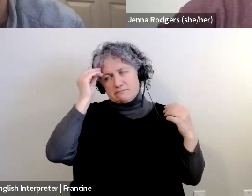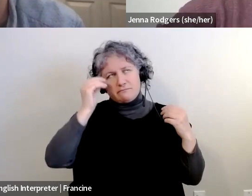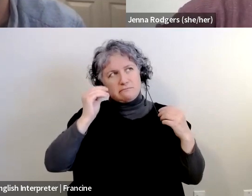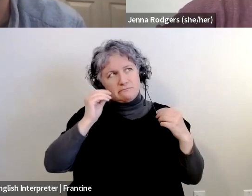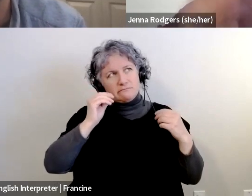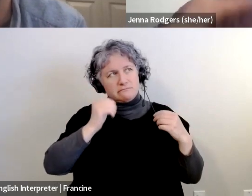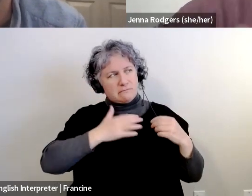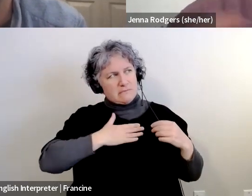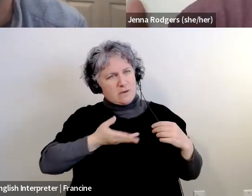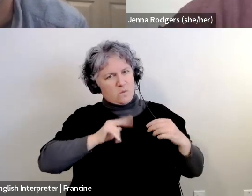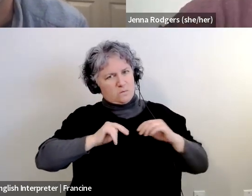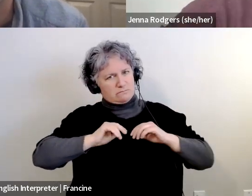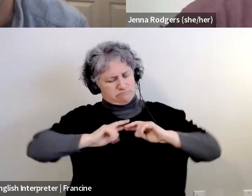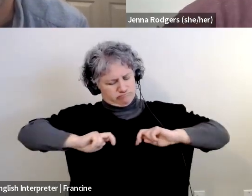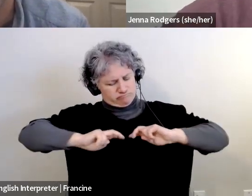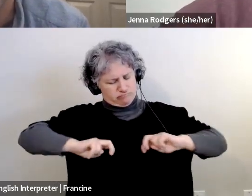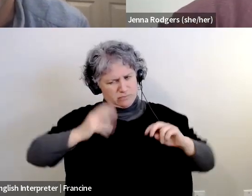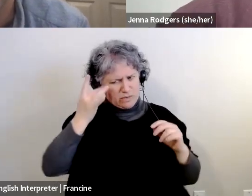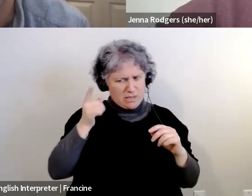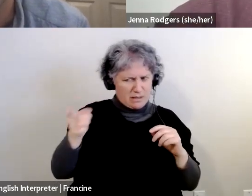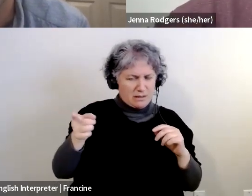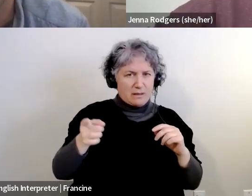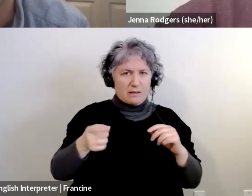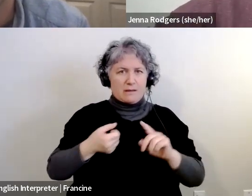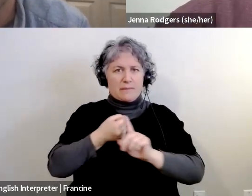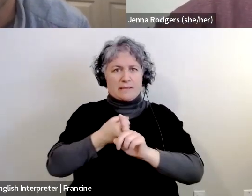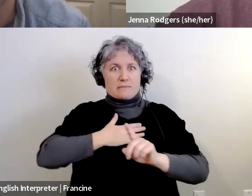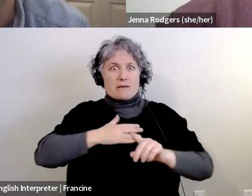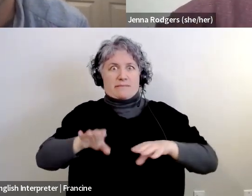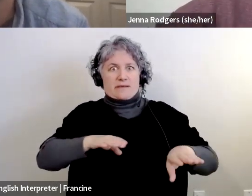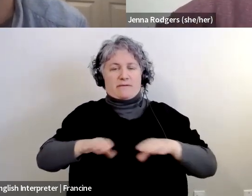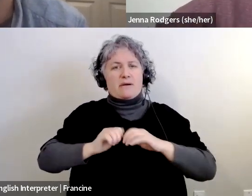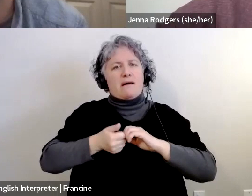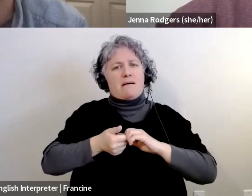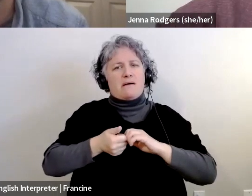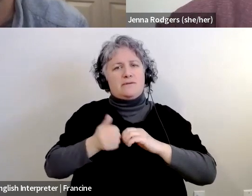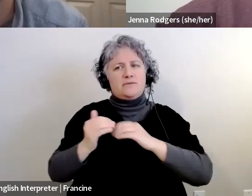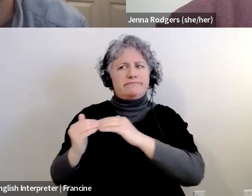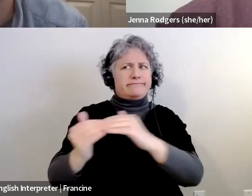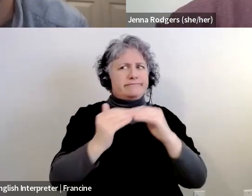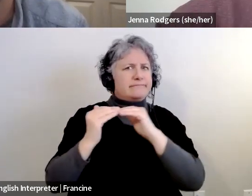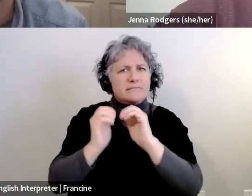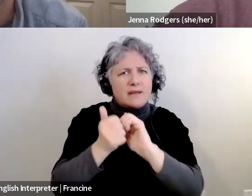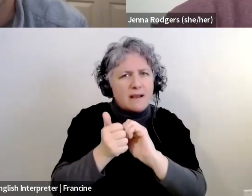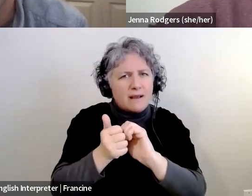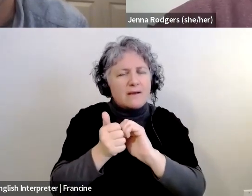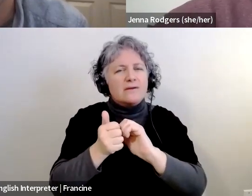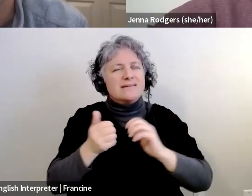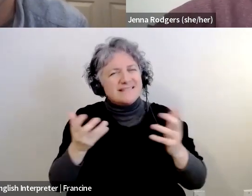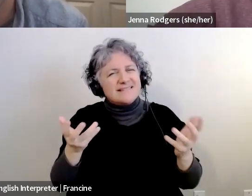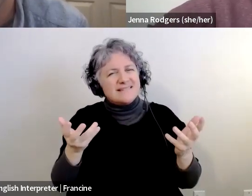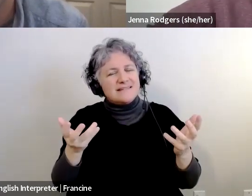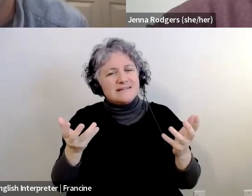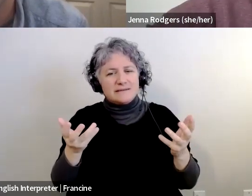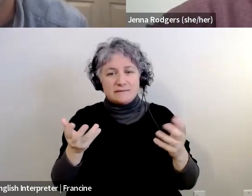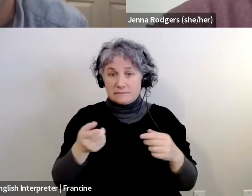on why that might be? And then how might that affect my behavior in the room in future instances? Is there anything